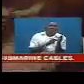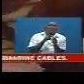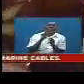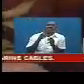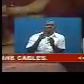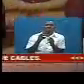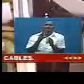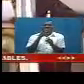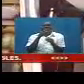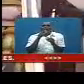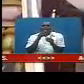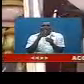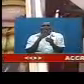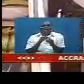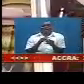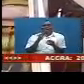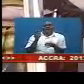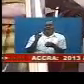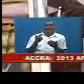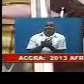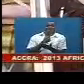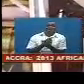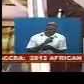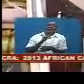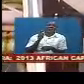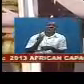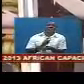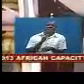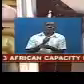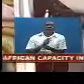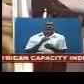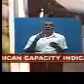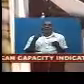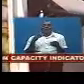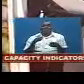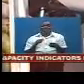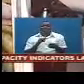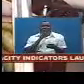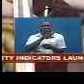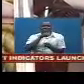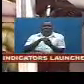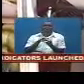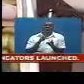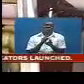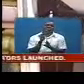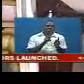in less than 48 hours. The labour market in Ghana is not inclusive of persons with disabilities.